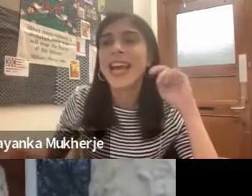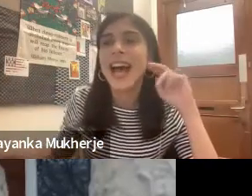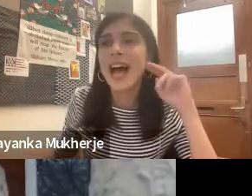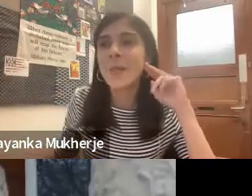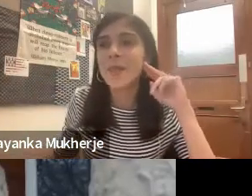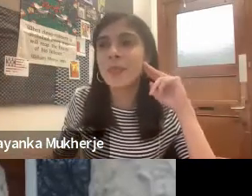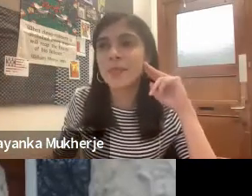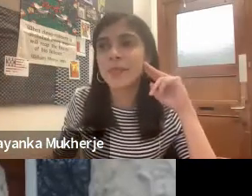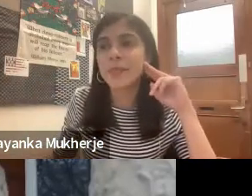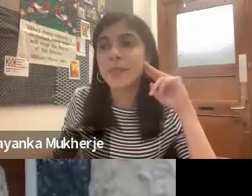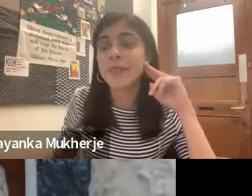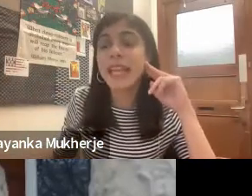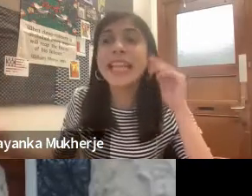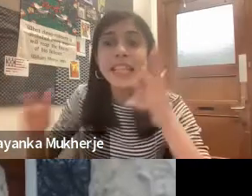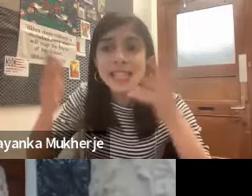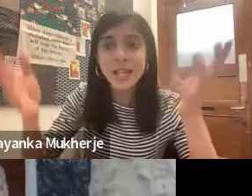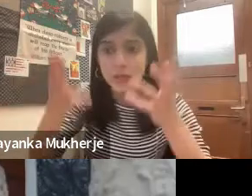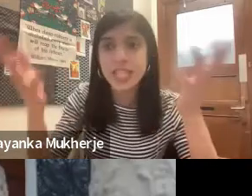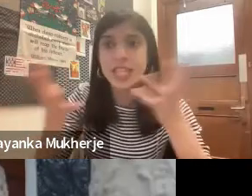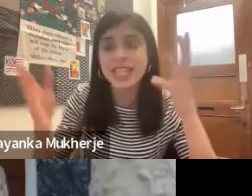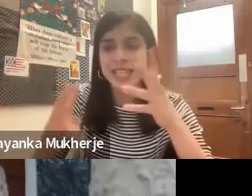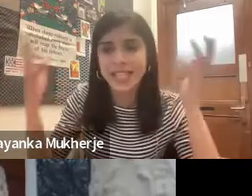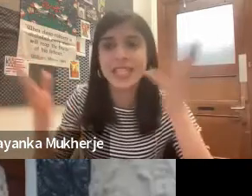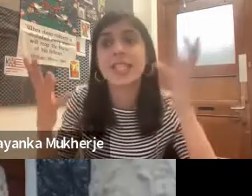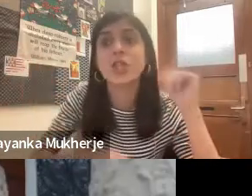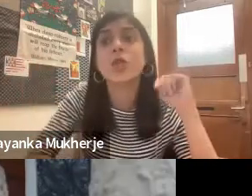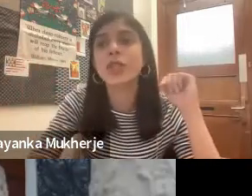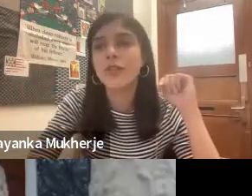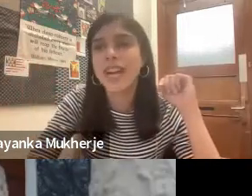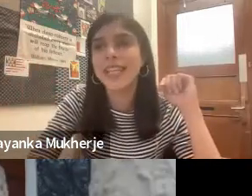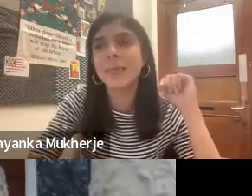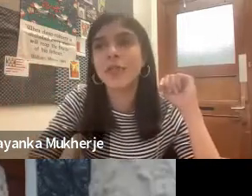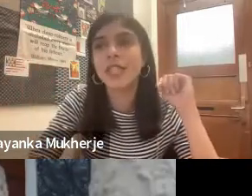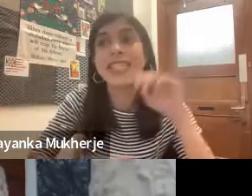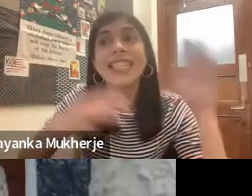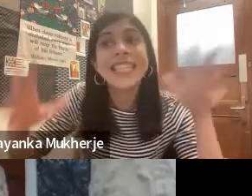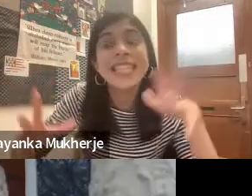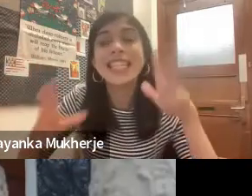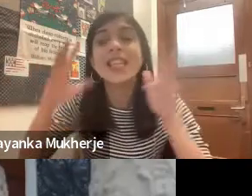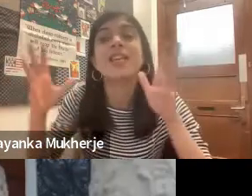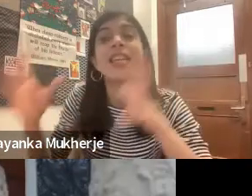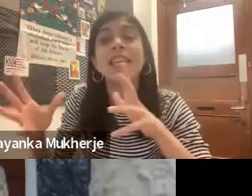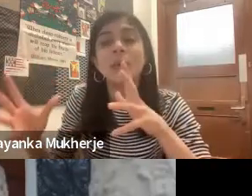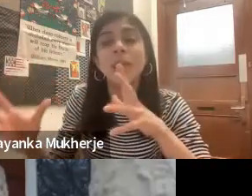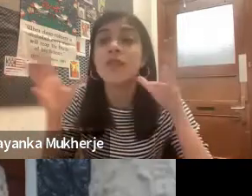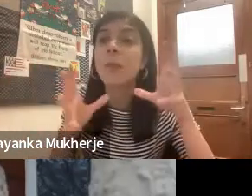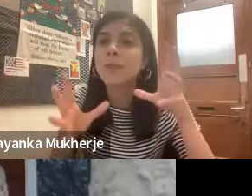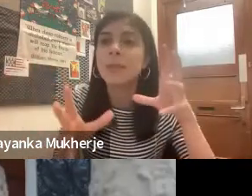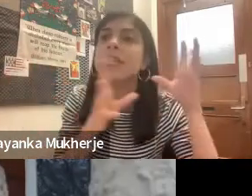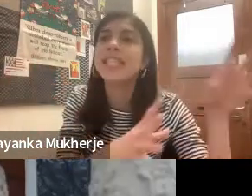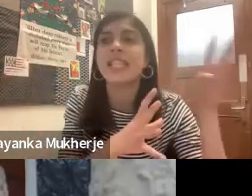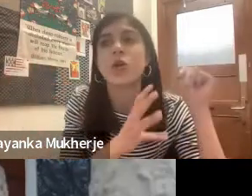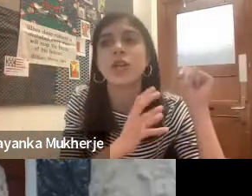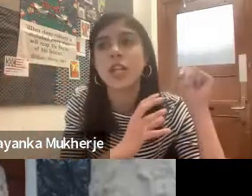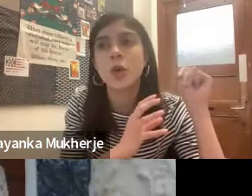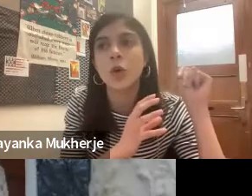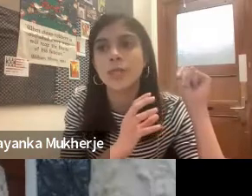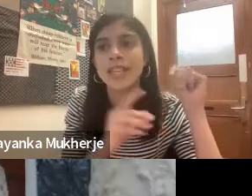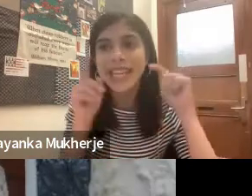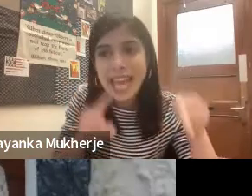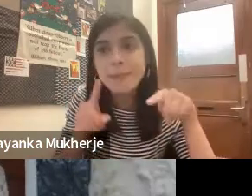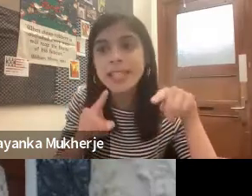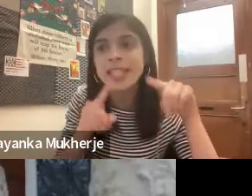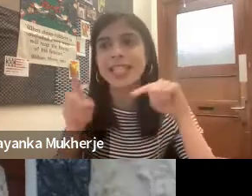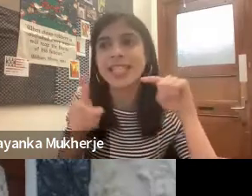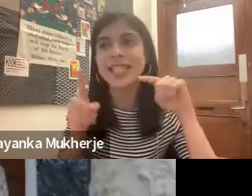projects. And this kind of Cadogan estate, this custodian of land and community, they dictate the correct ways of upkeeping these historical